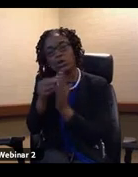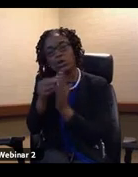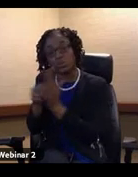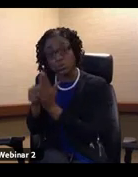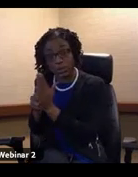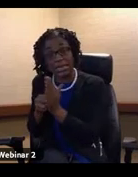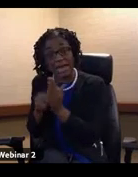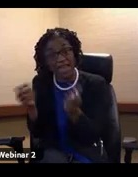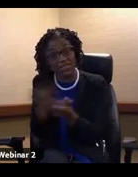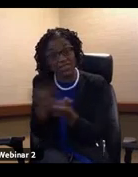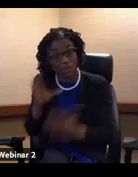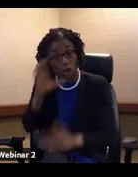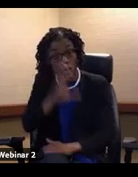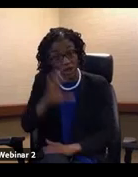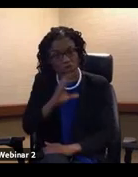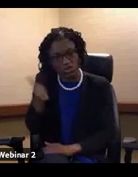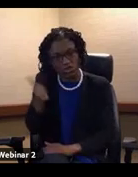your application.